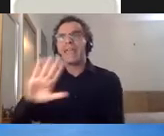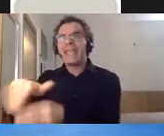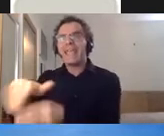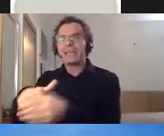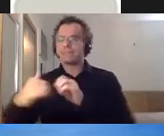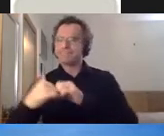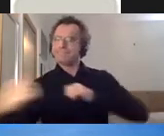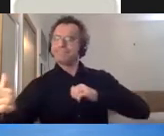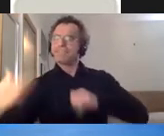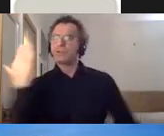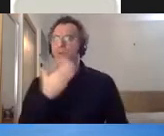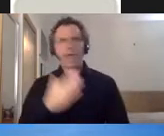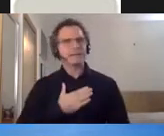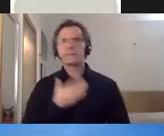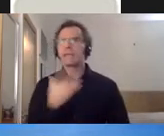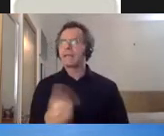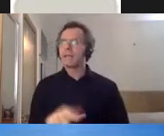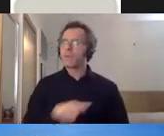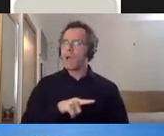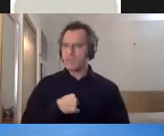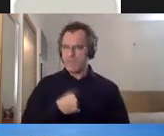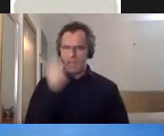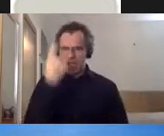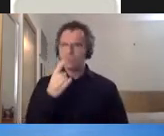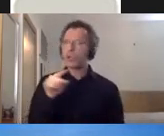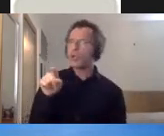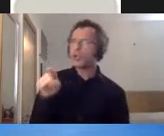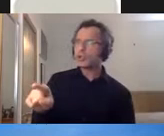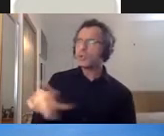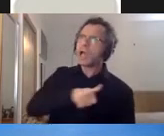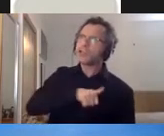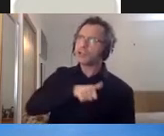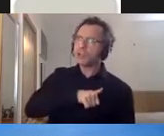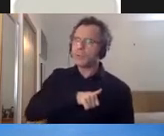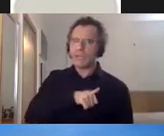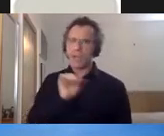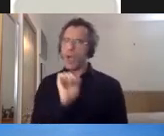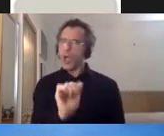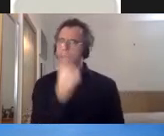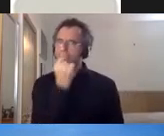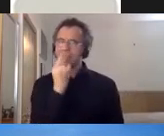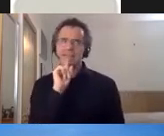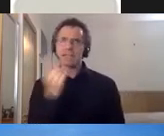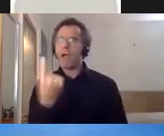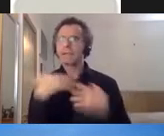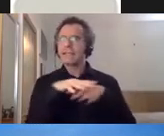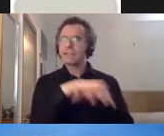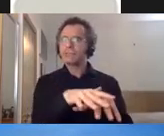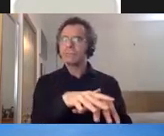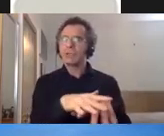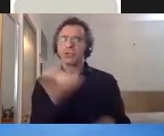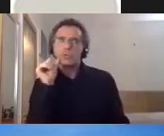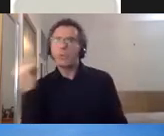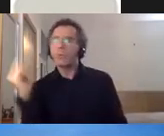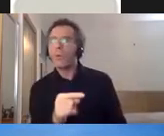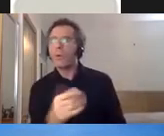So I didn't like that because I thought, actually, you're just making an assumption about her ability to integrate without really knowing very much